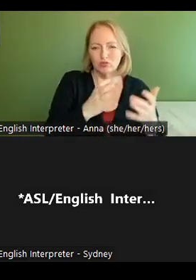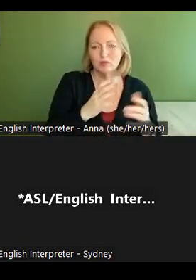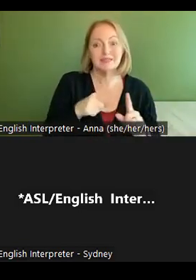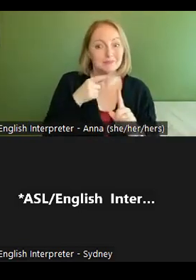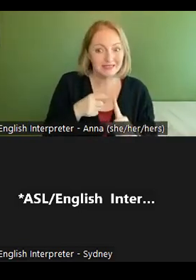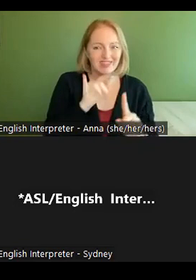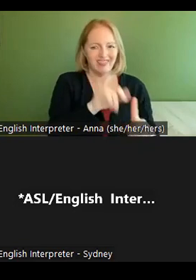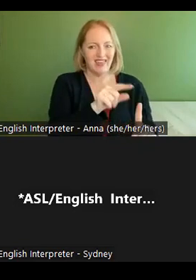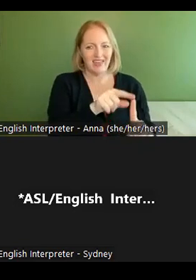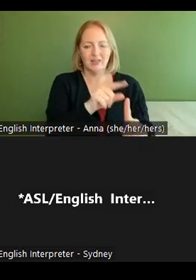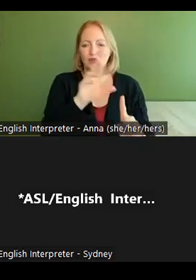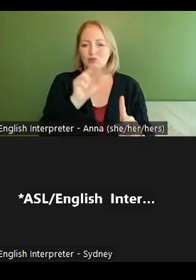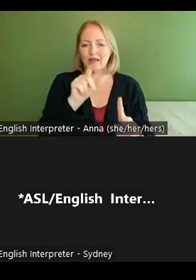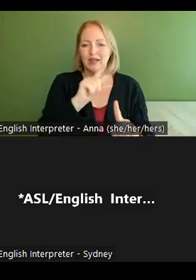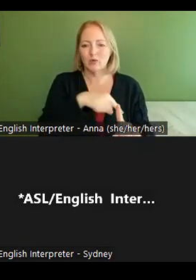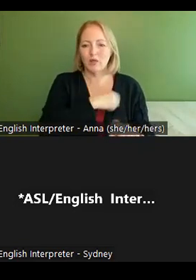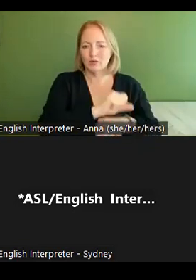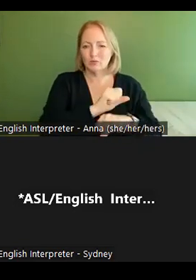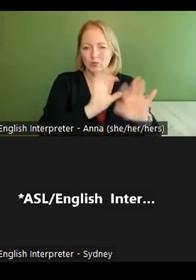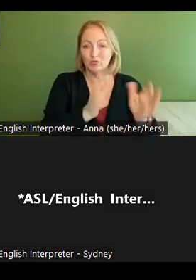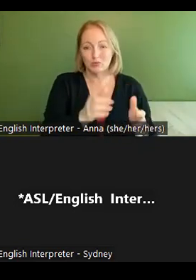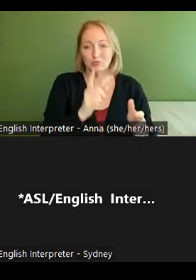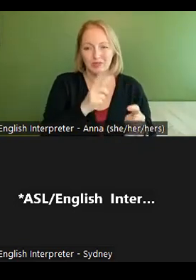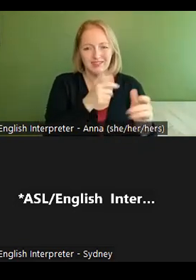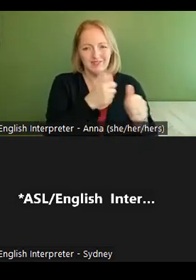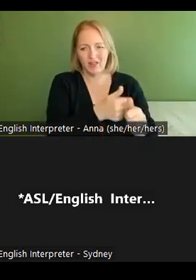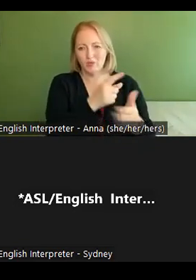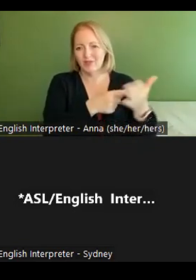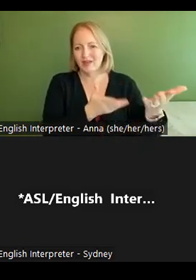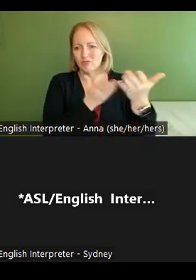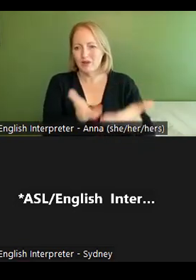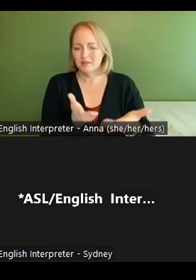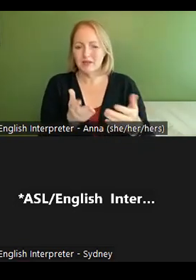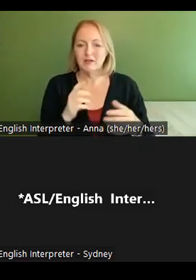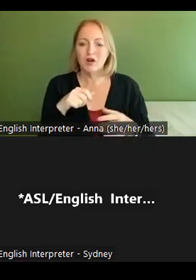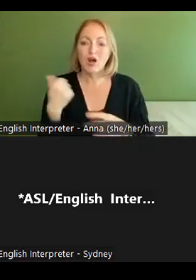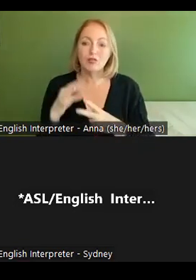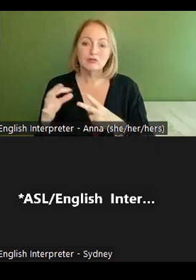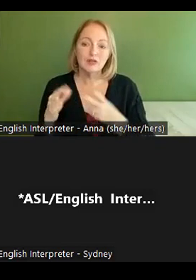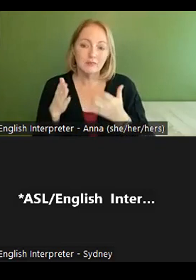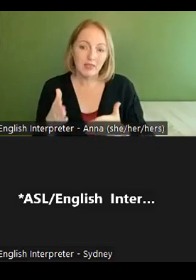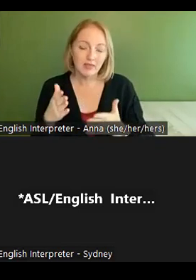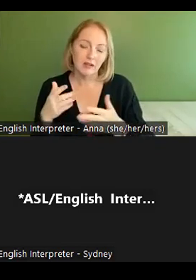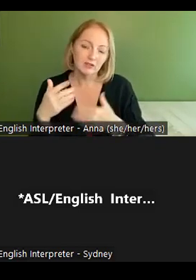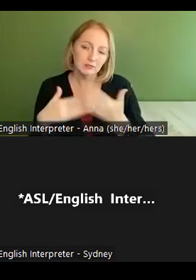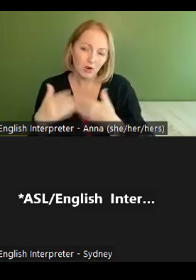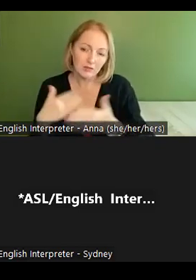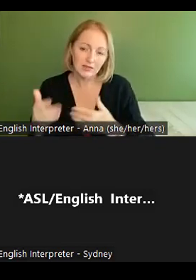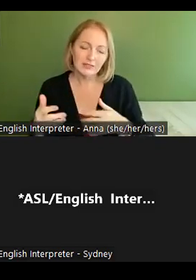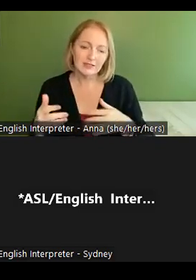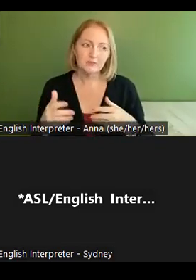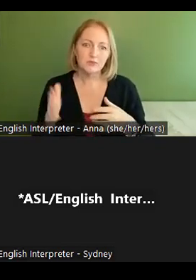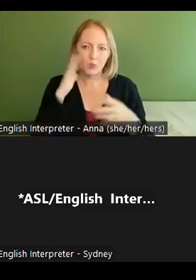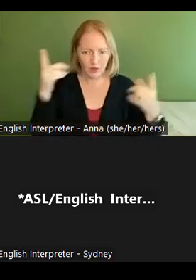Rate and Quality Work Group, I should say, the recommendations, the alternative methodology process will